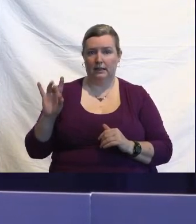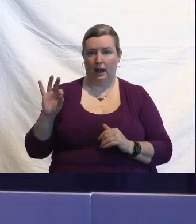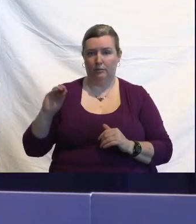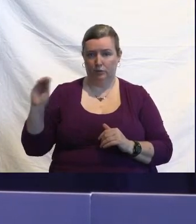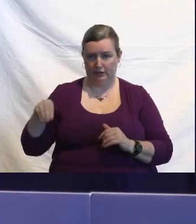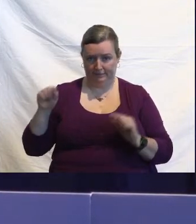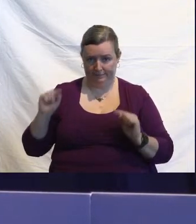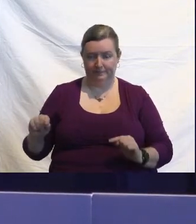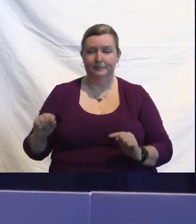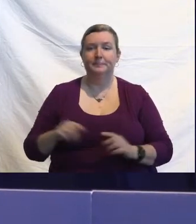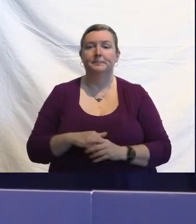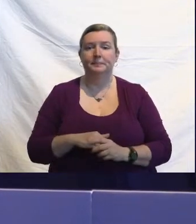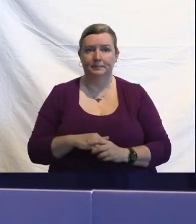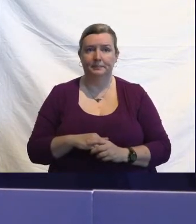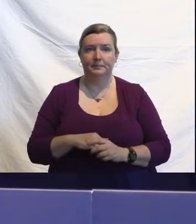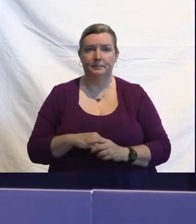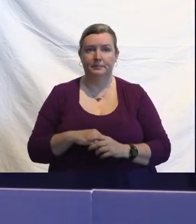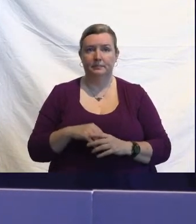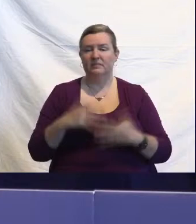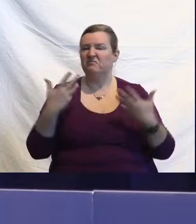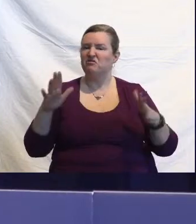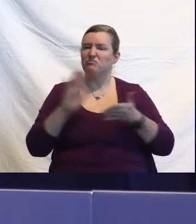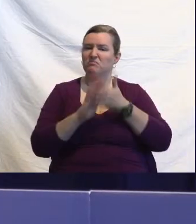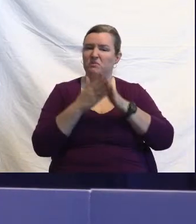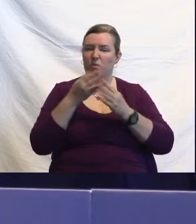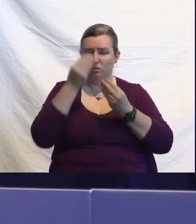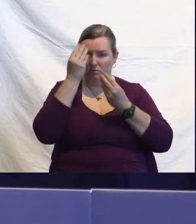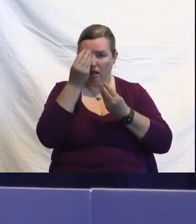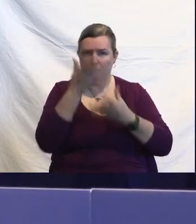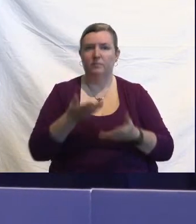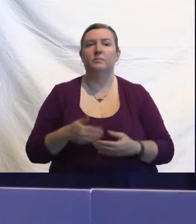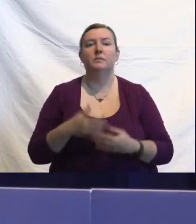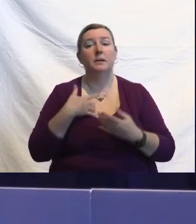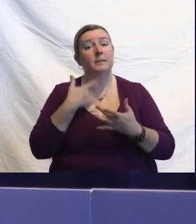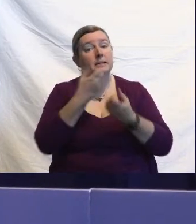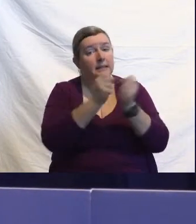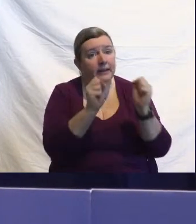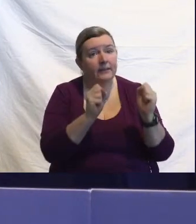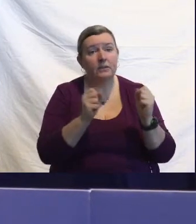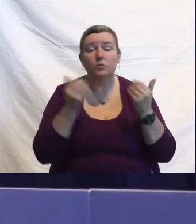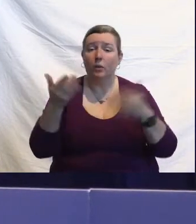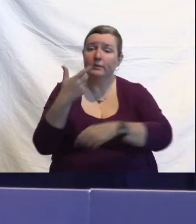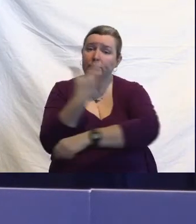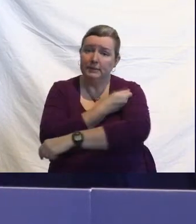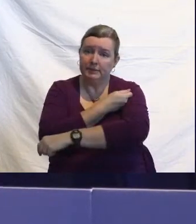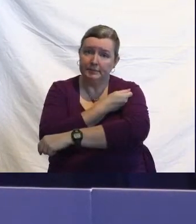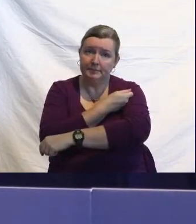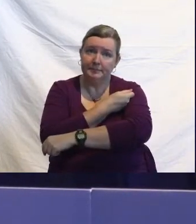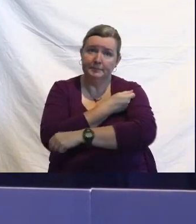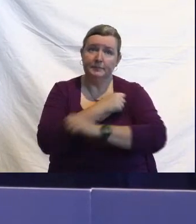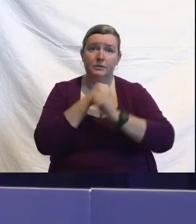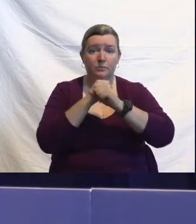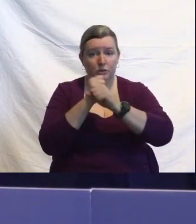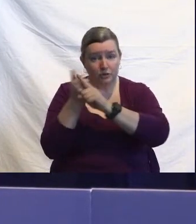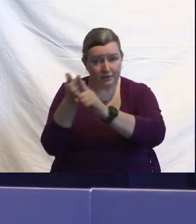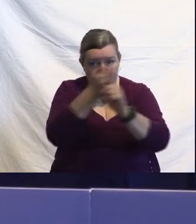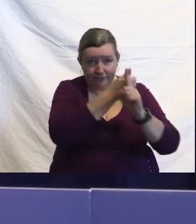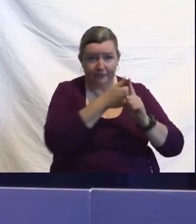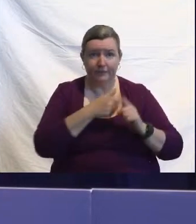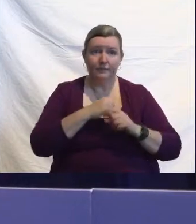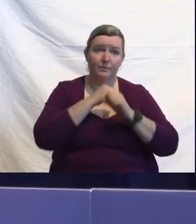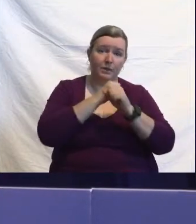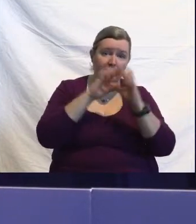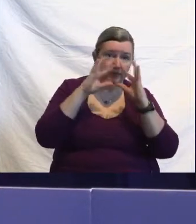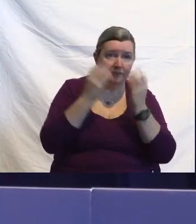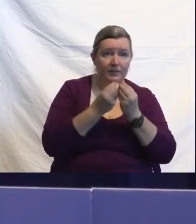3.89%. That concludes my daily report. Stay safe, get vaccinated to protect yourselves, our family, friends,